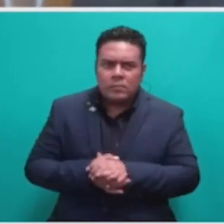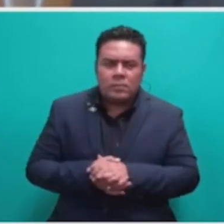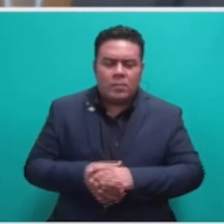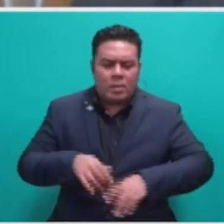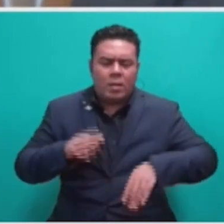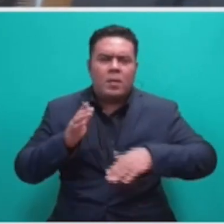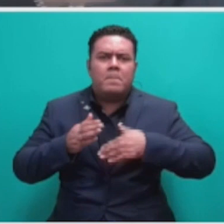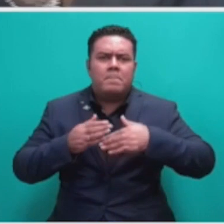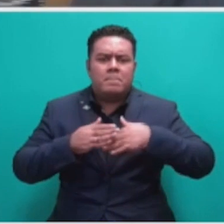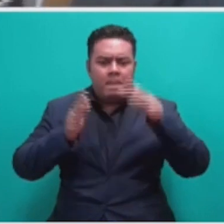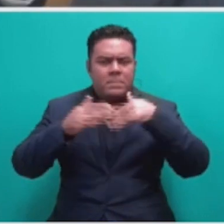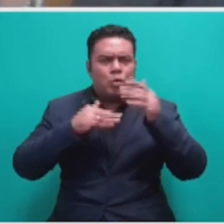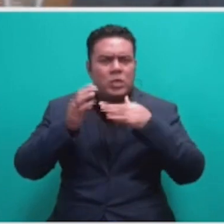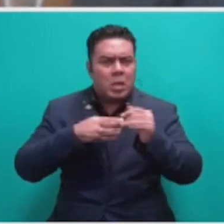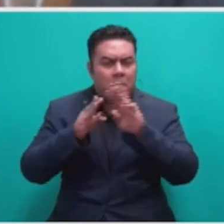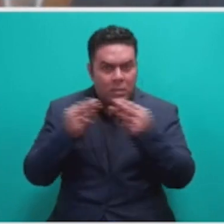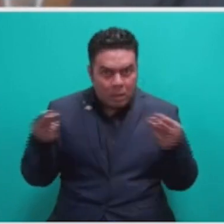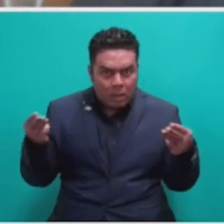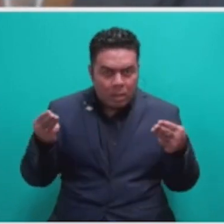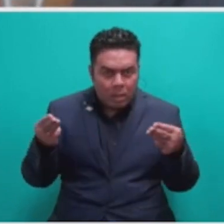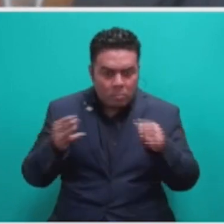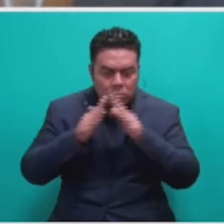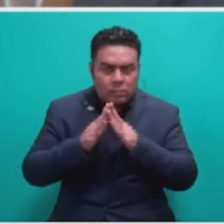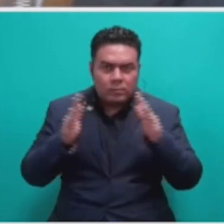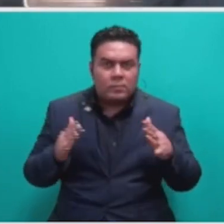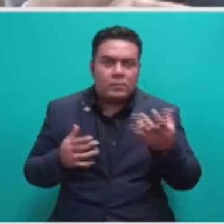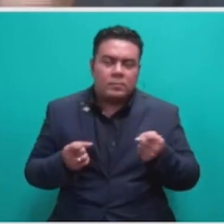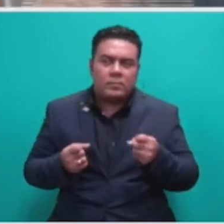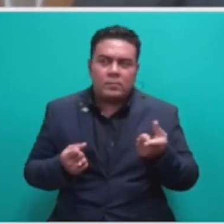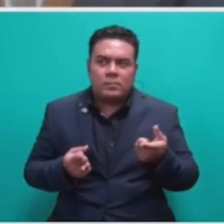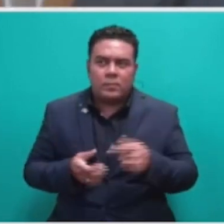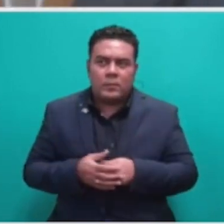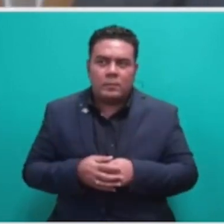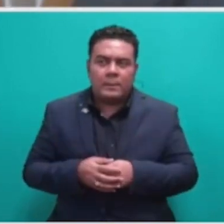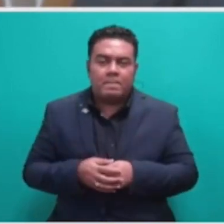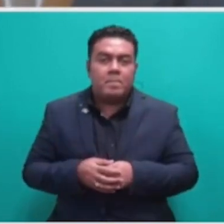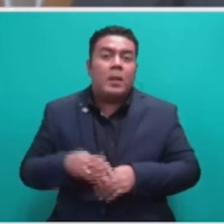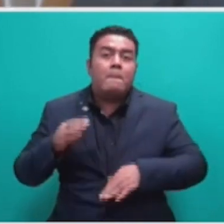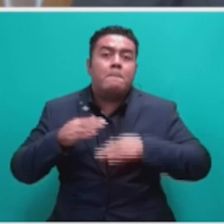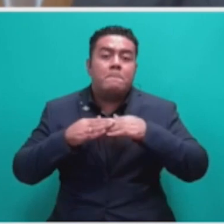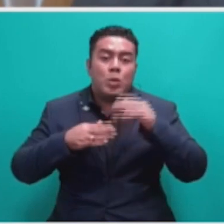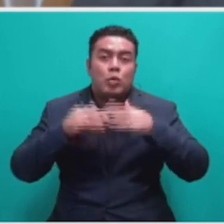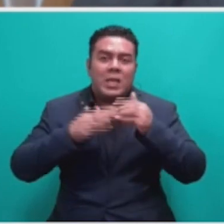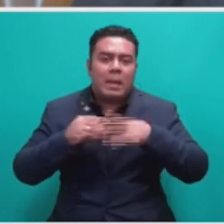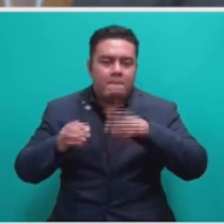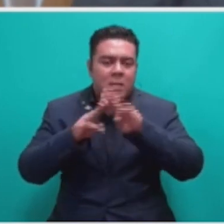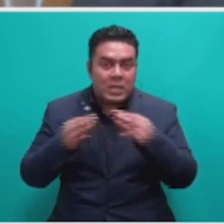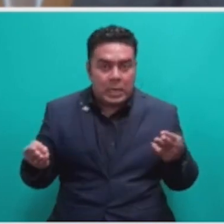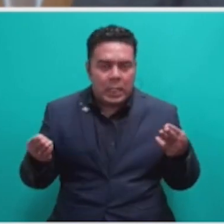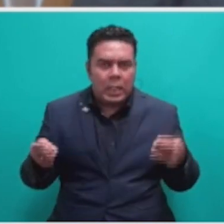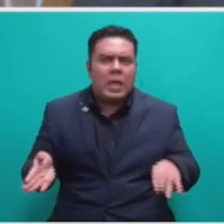building materials prices have a separate index, which is known as the building material index.